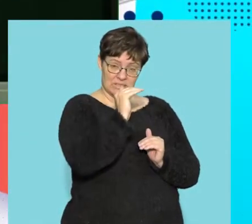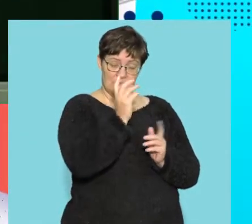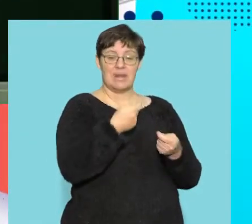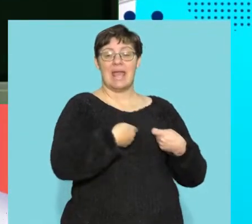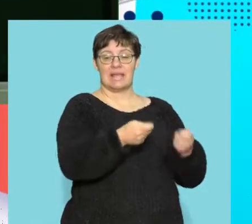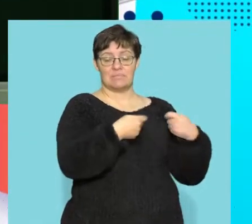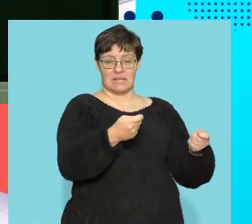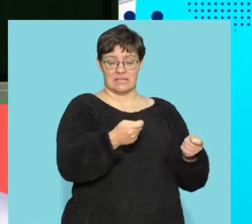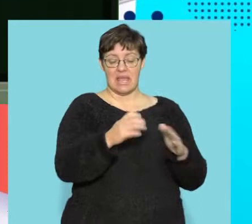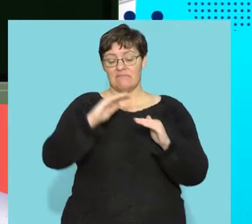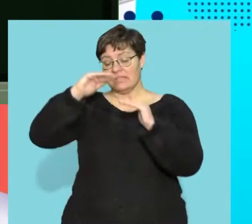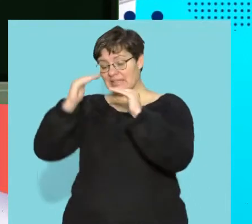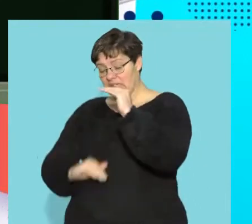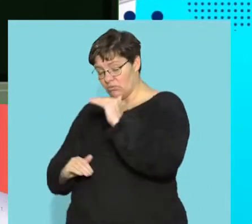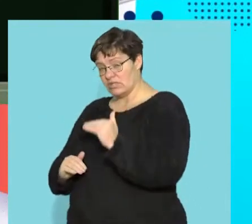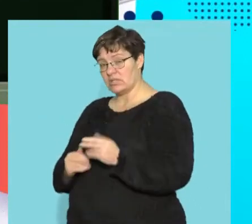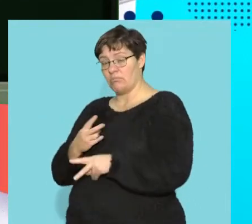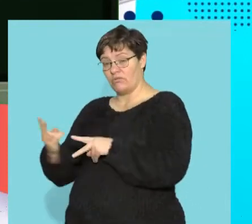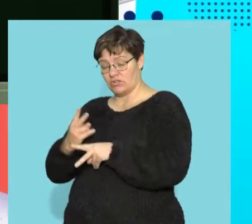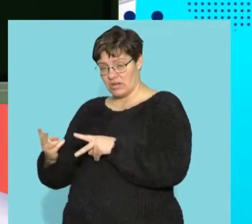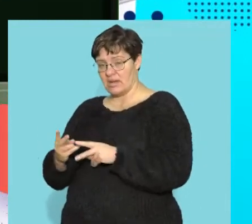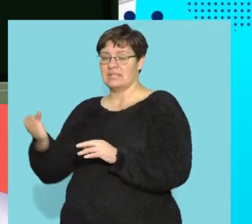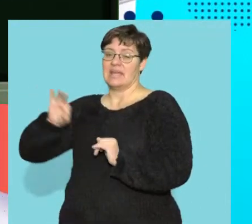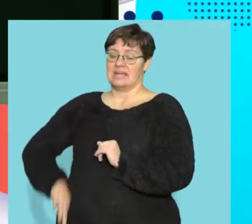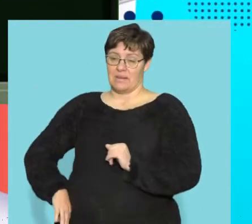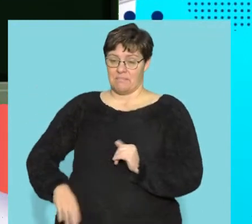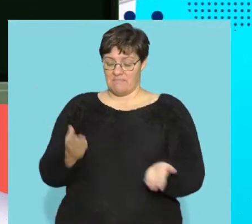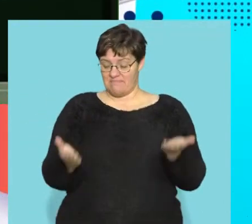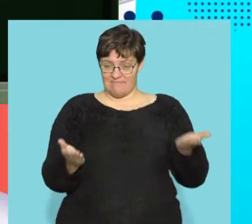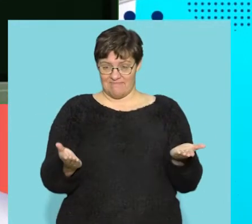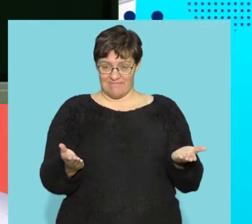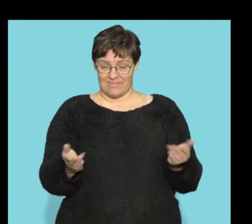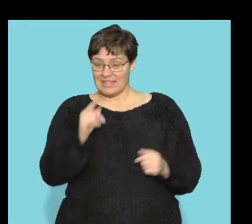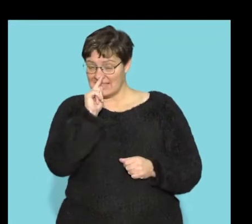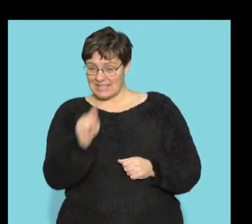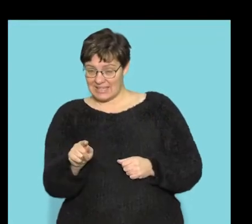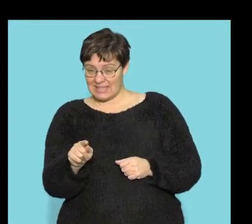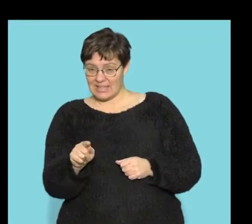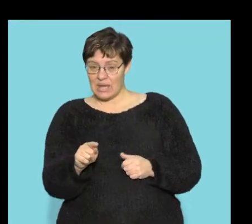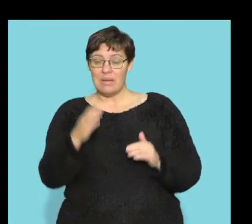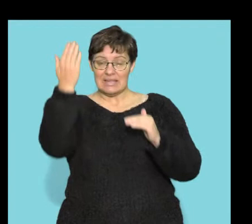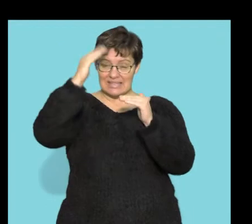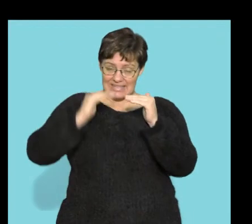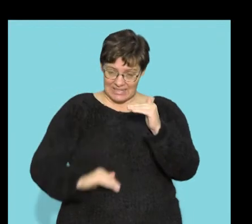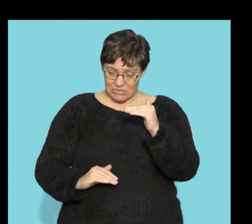When you're decreasing your provision, it's an income. As you can clearly see, we decreased our